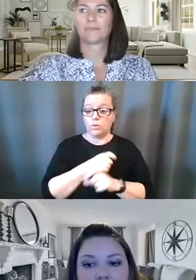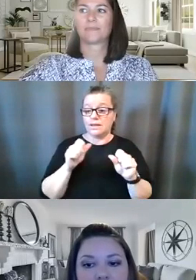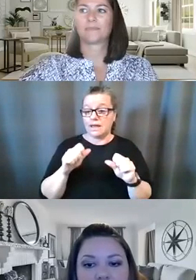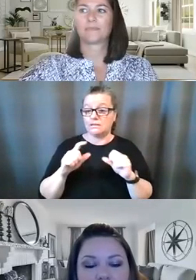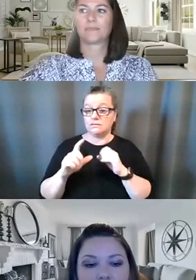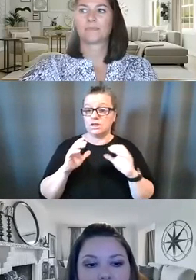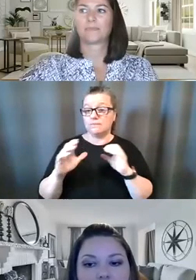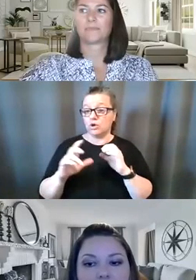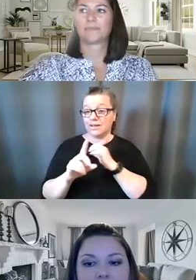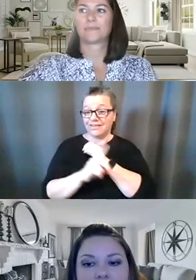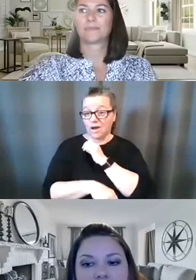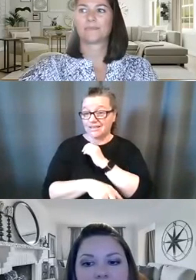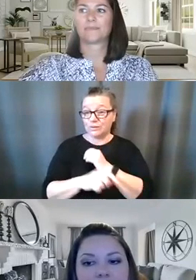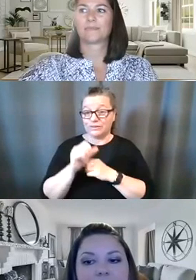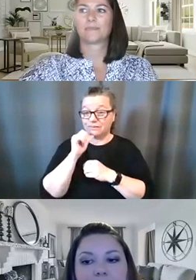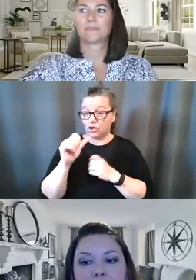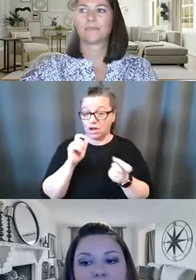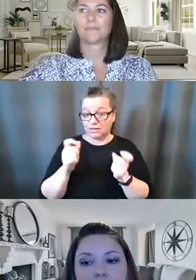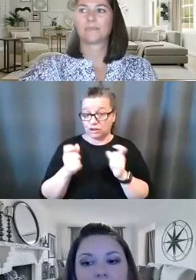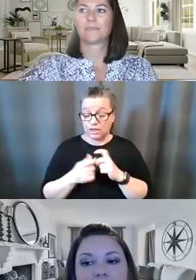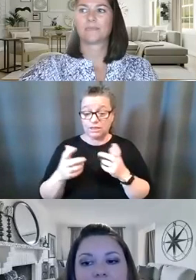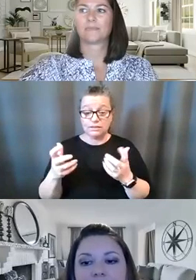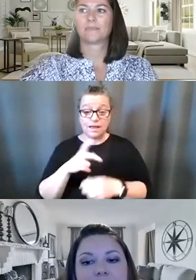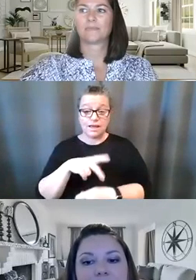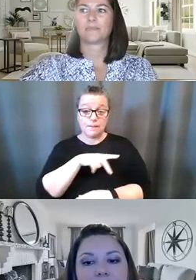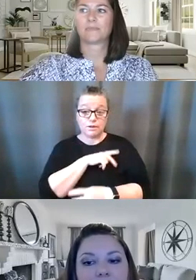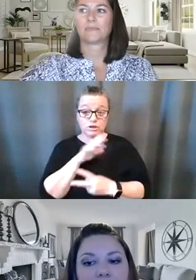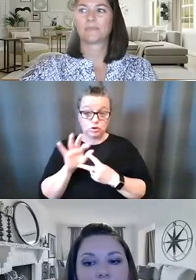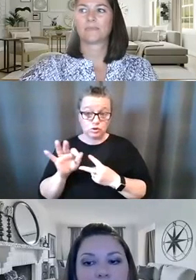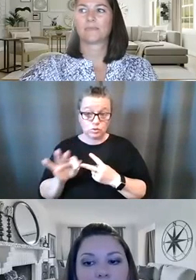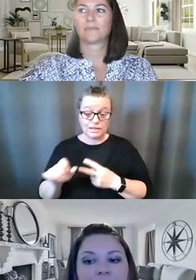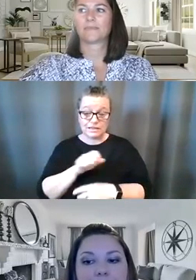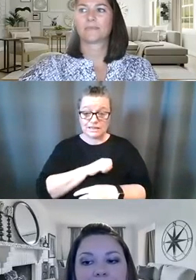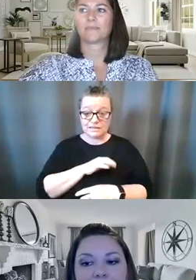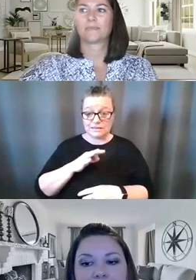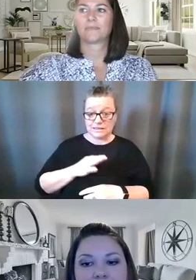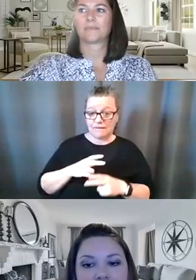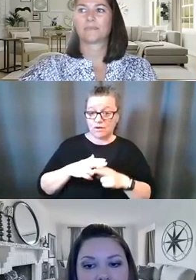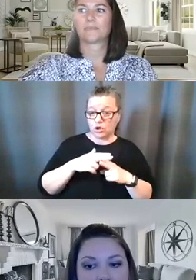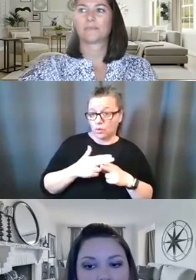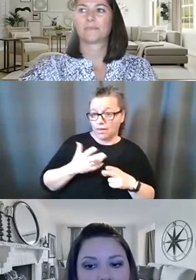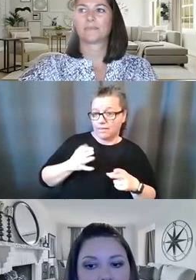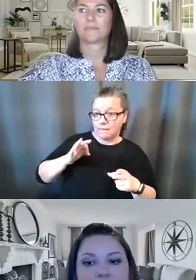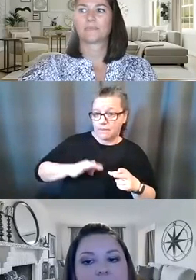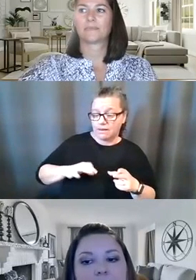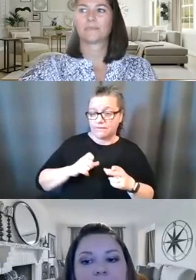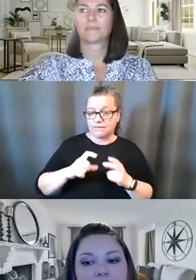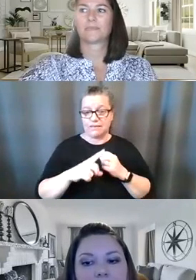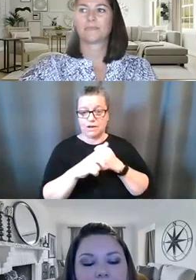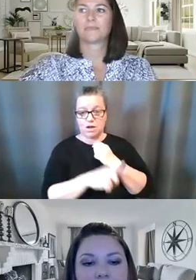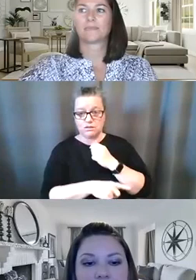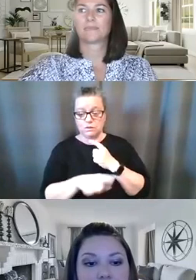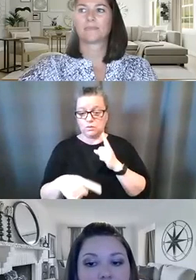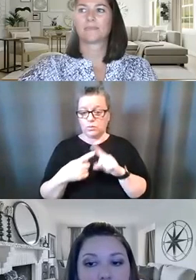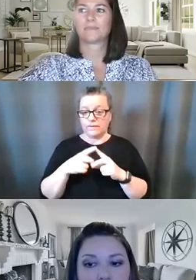for not changing. Desire is a personal choice and staff are going to weigh both the benefits and the consequences when they